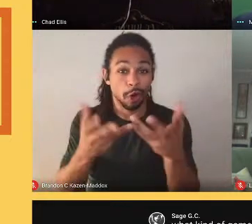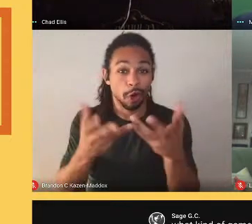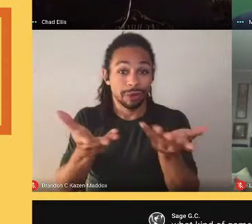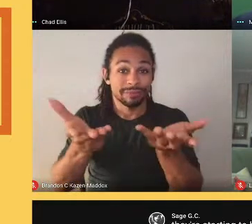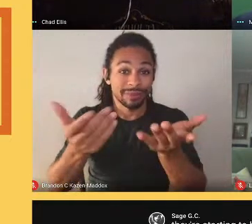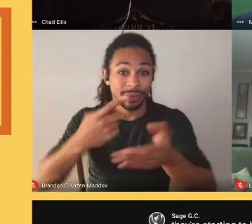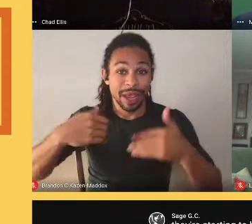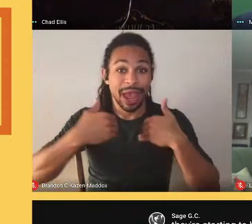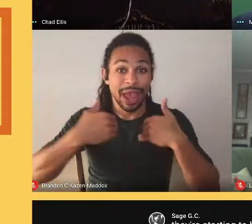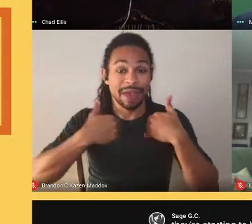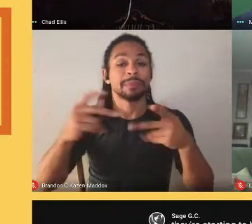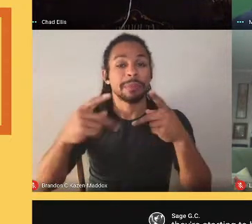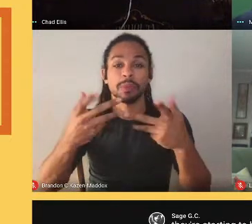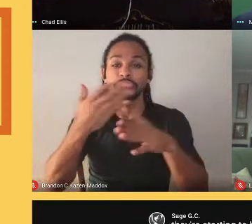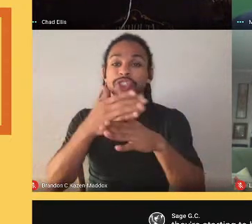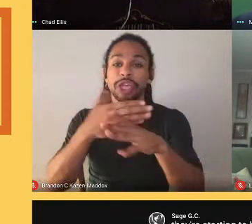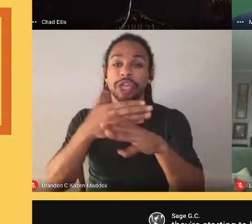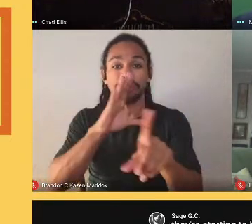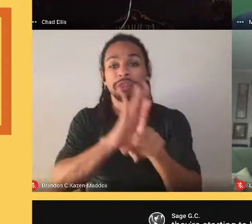stories. So